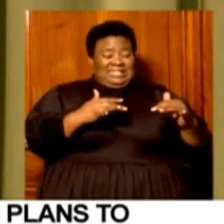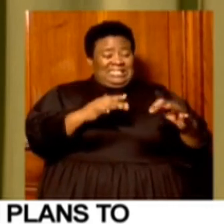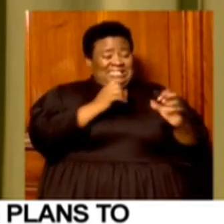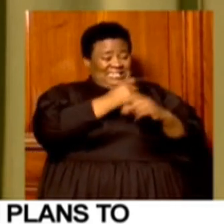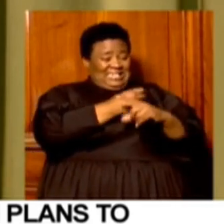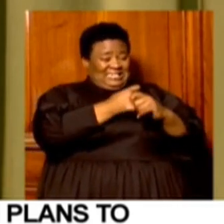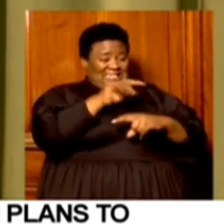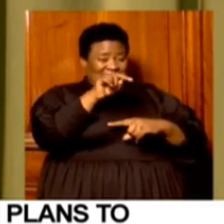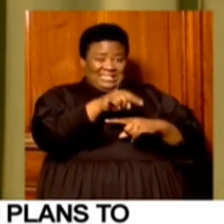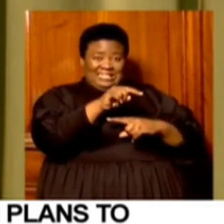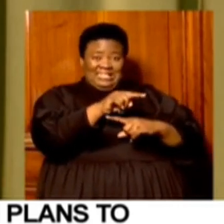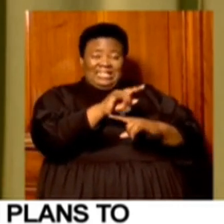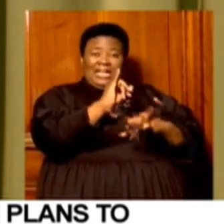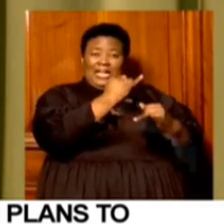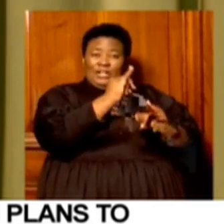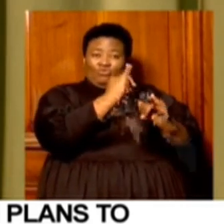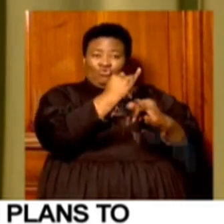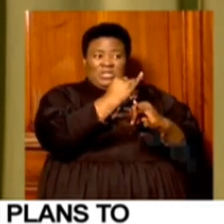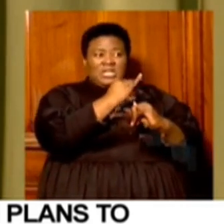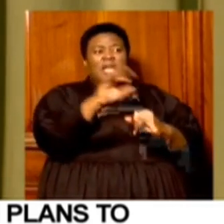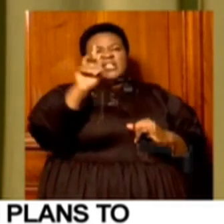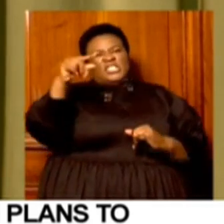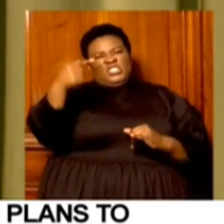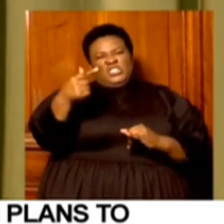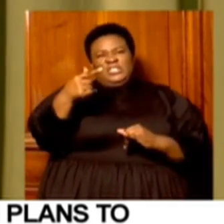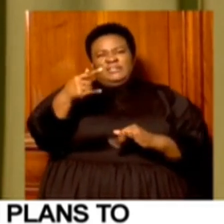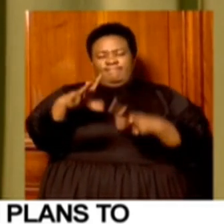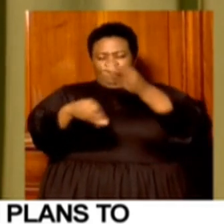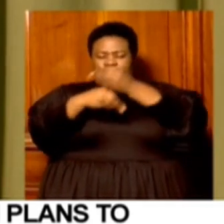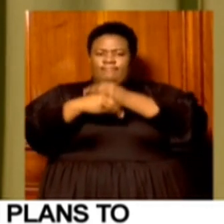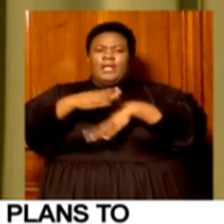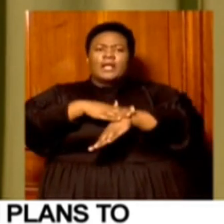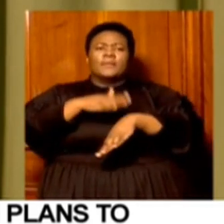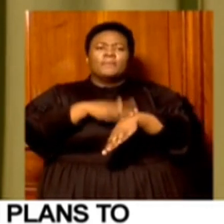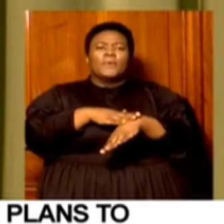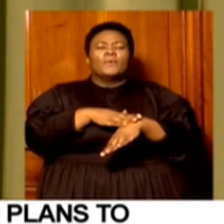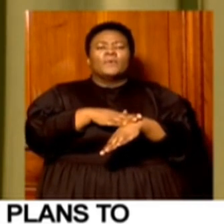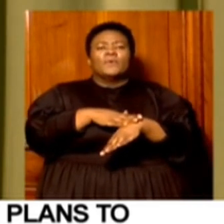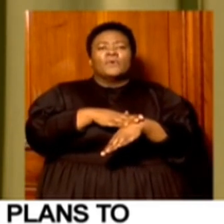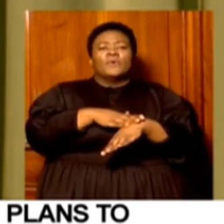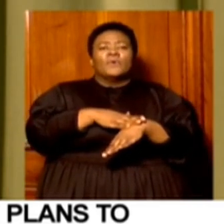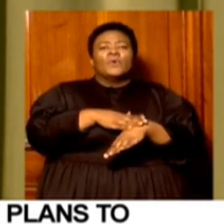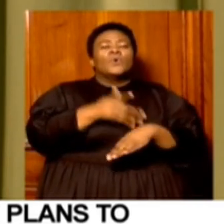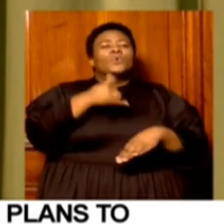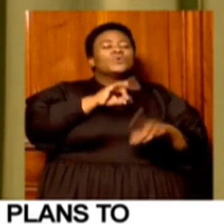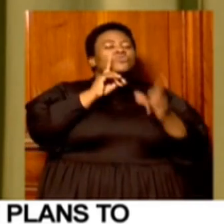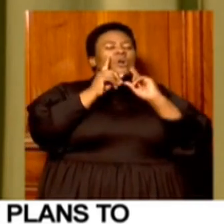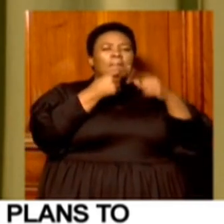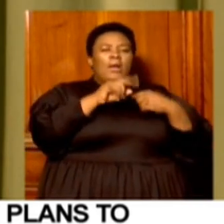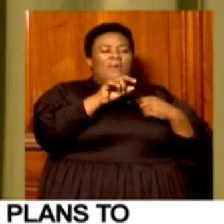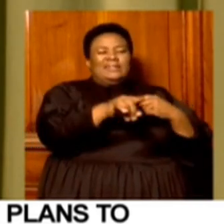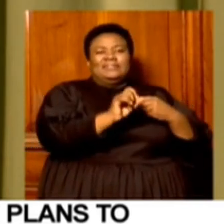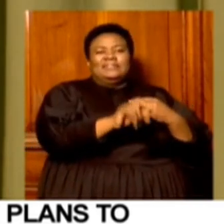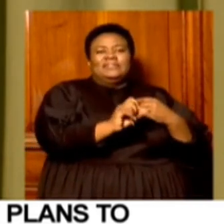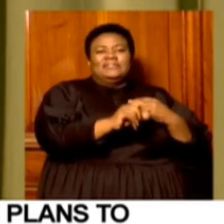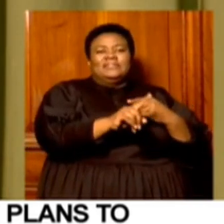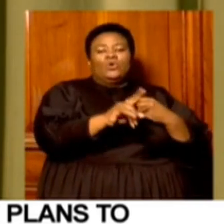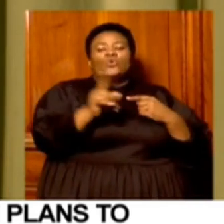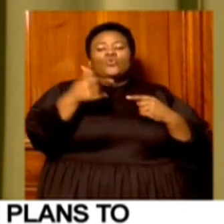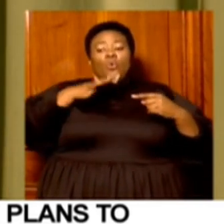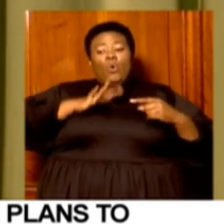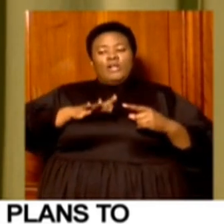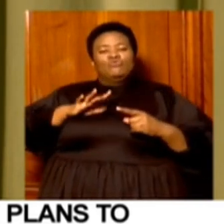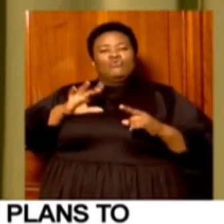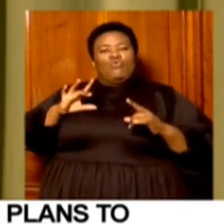industry, the DG will elaborate on that deliberately. What are we talking about when we talk about formalization